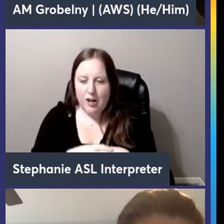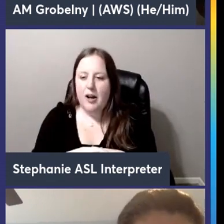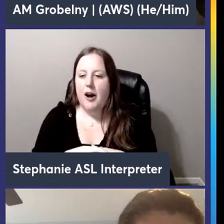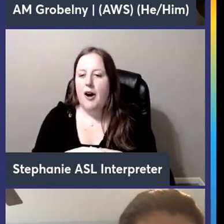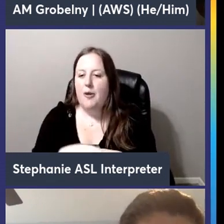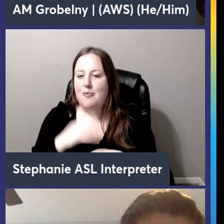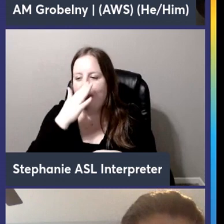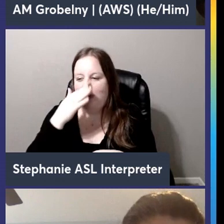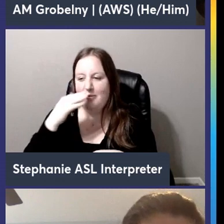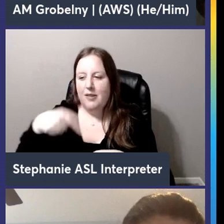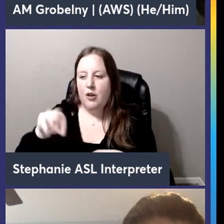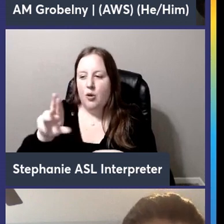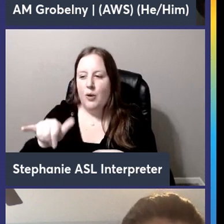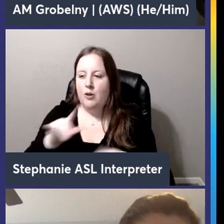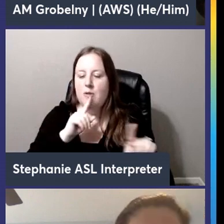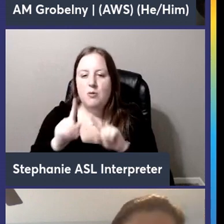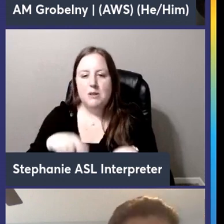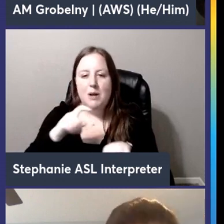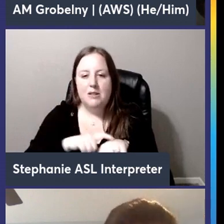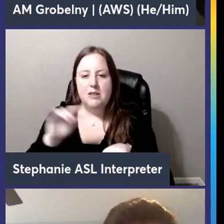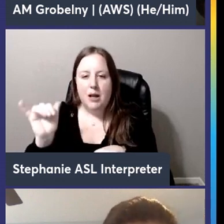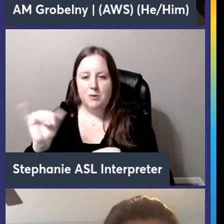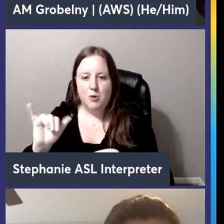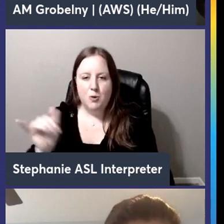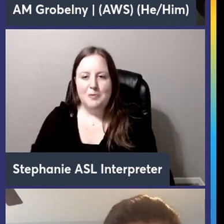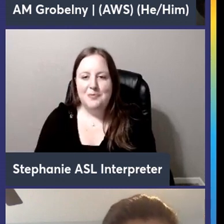The queries response times as well.